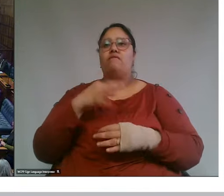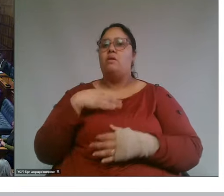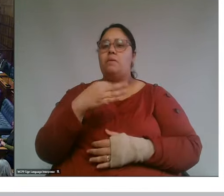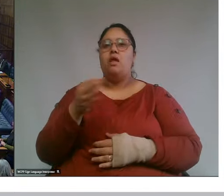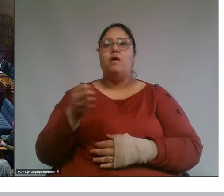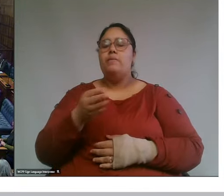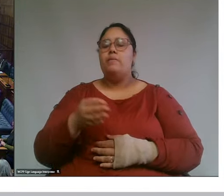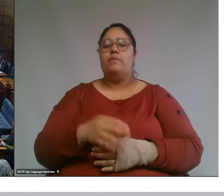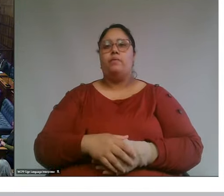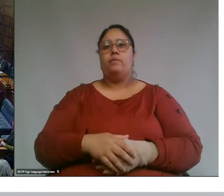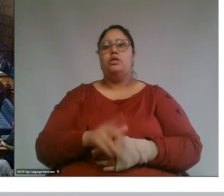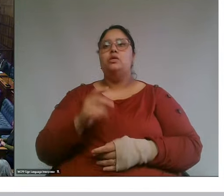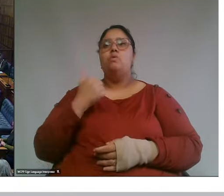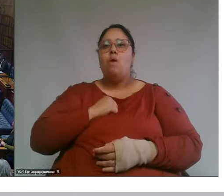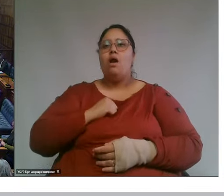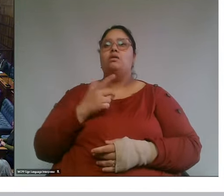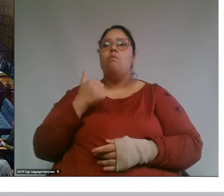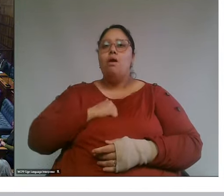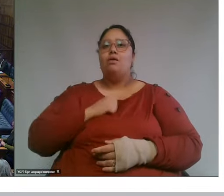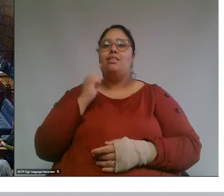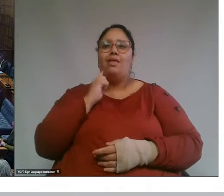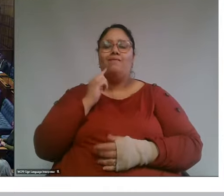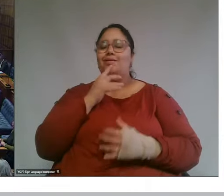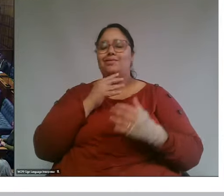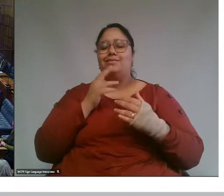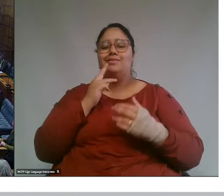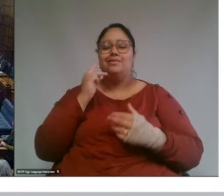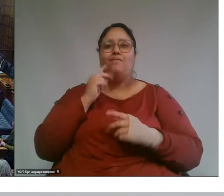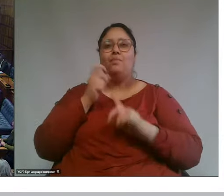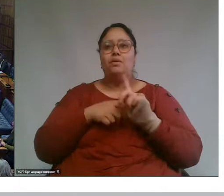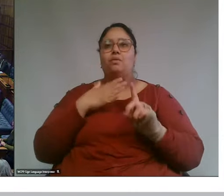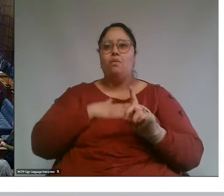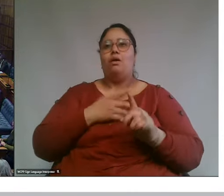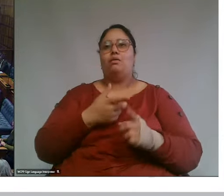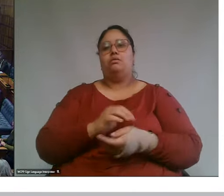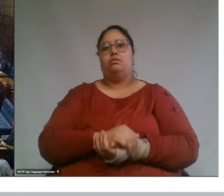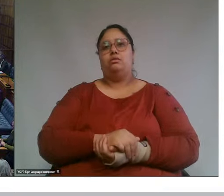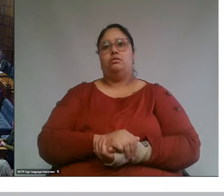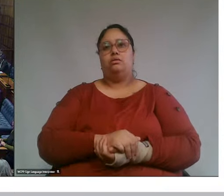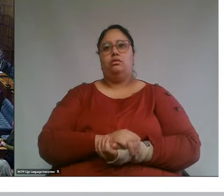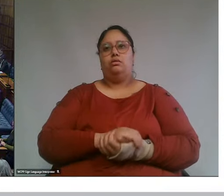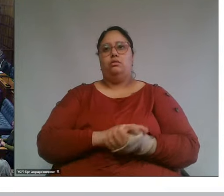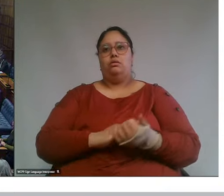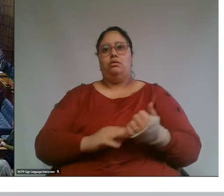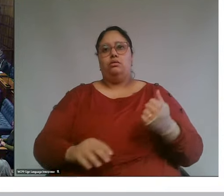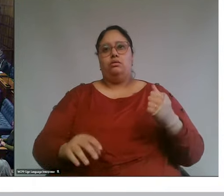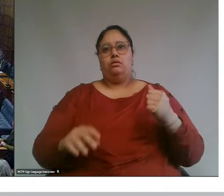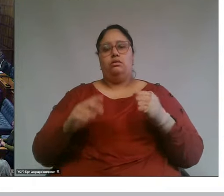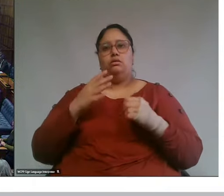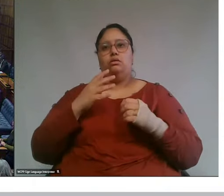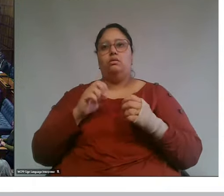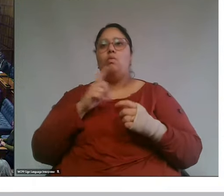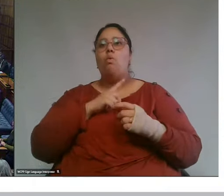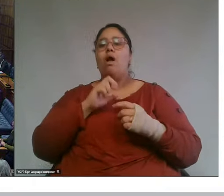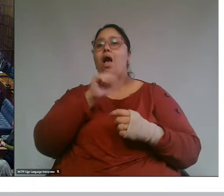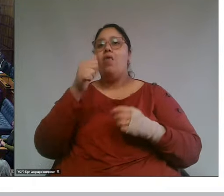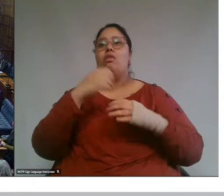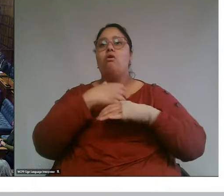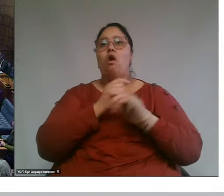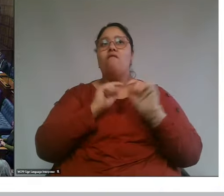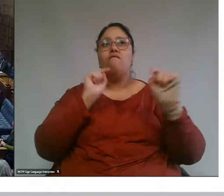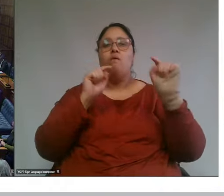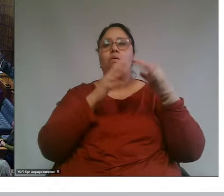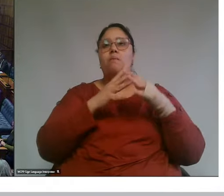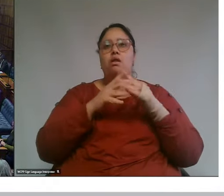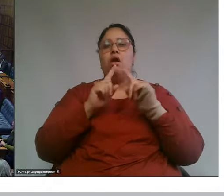information and so I just wanted to understand um when will the other skills levels be